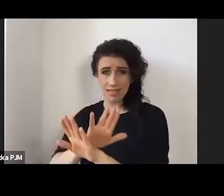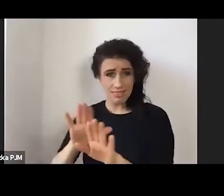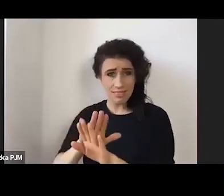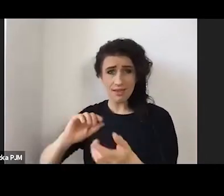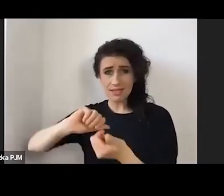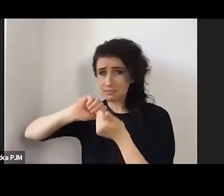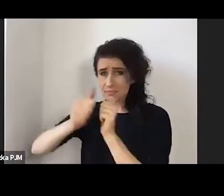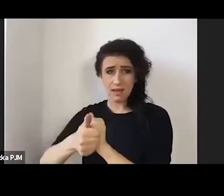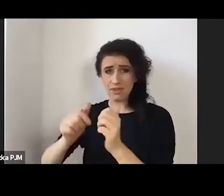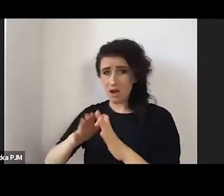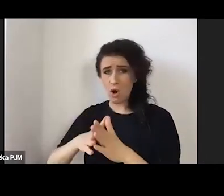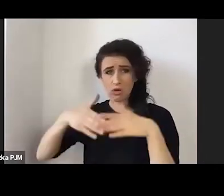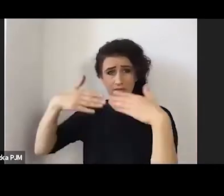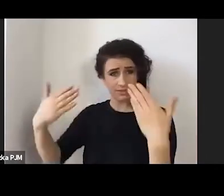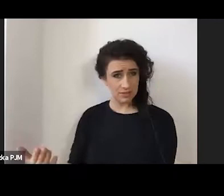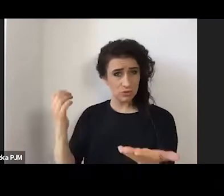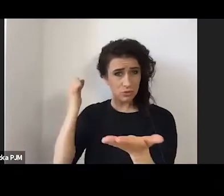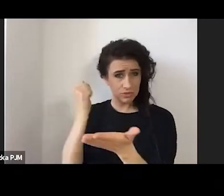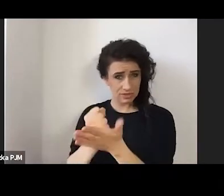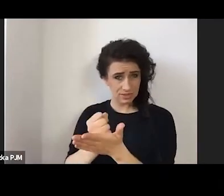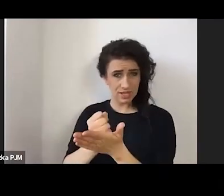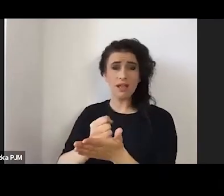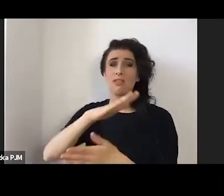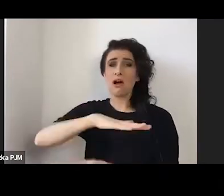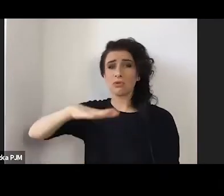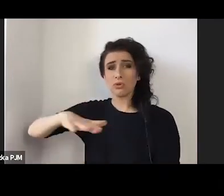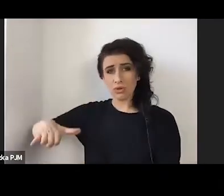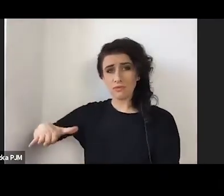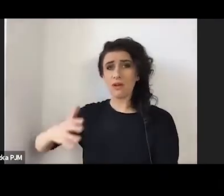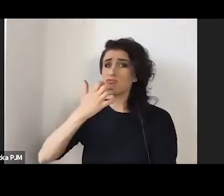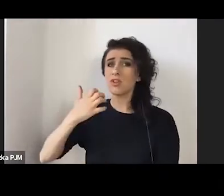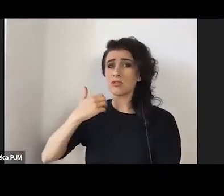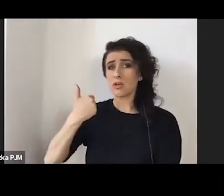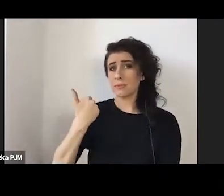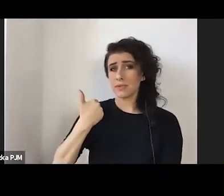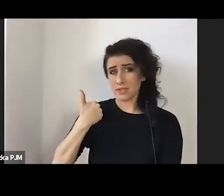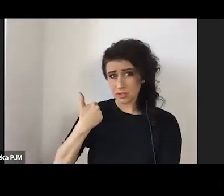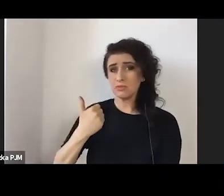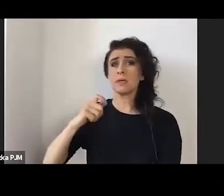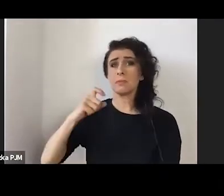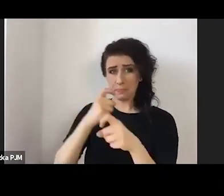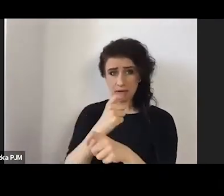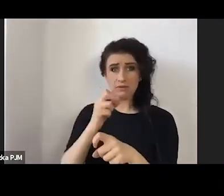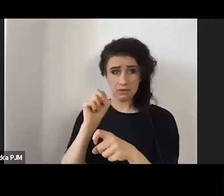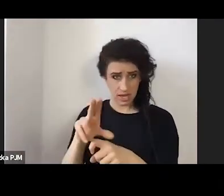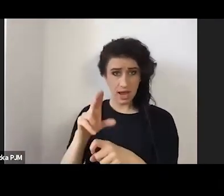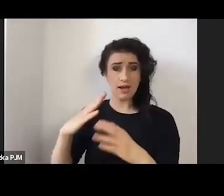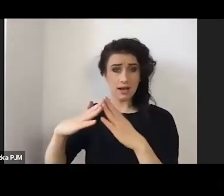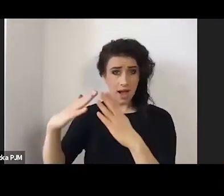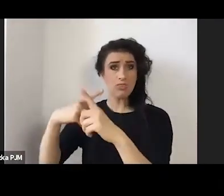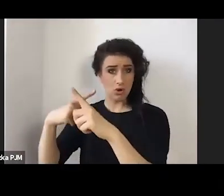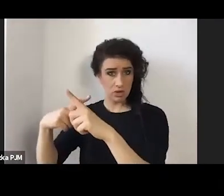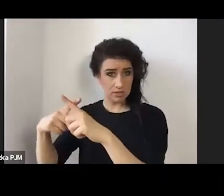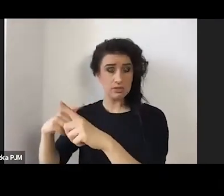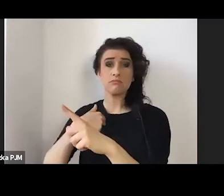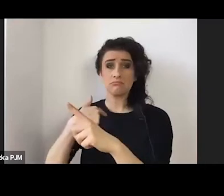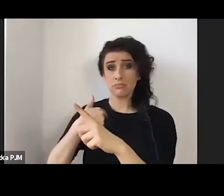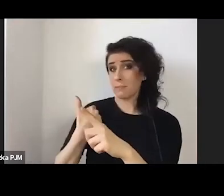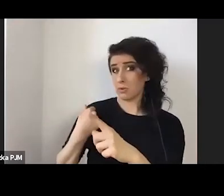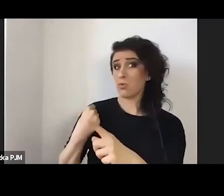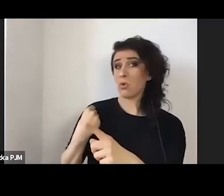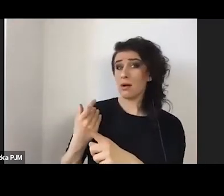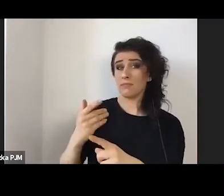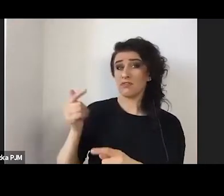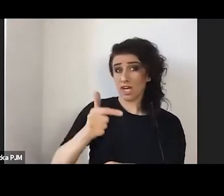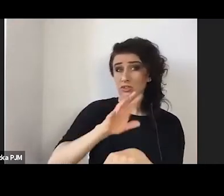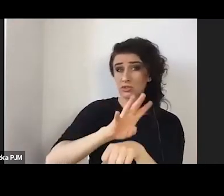a Catholic state, as you guys are. I've been in Poland in 2014, I guess. It's a beautiful country, I must